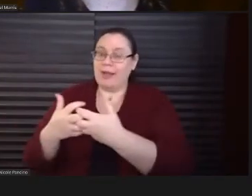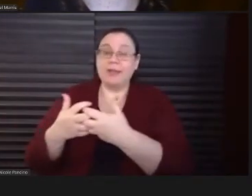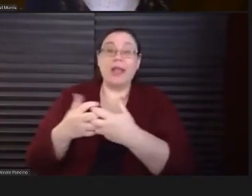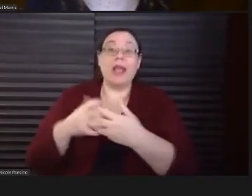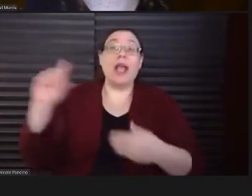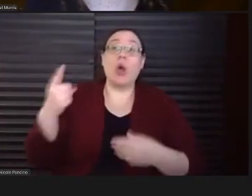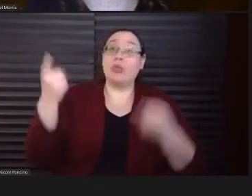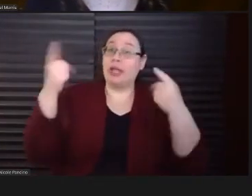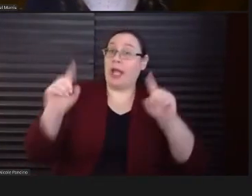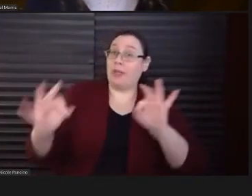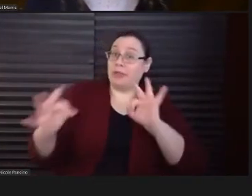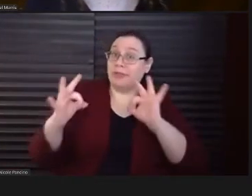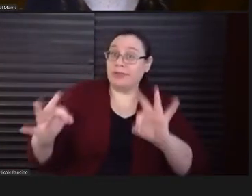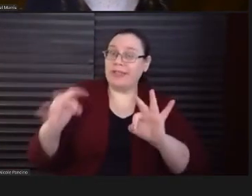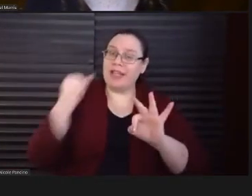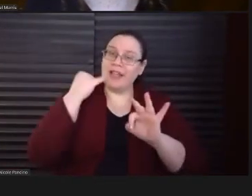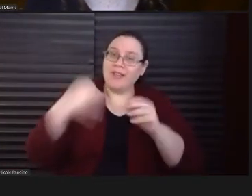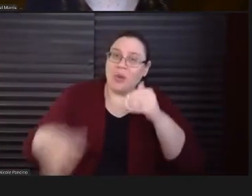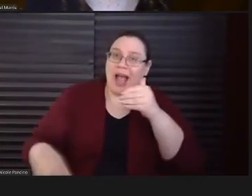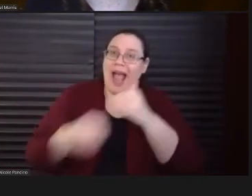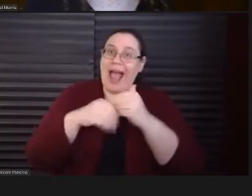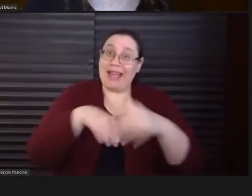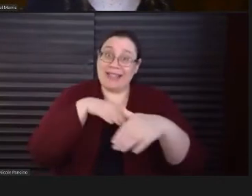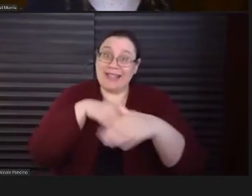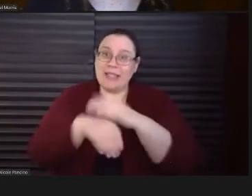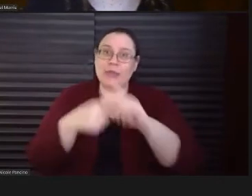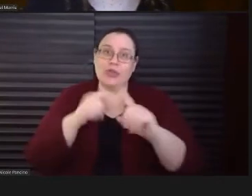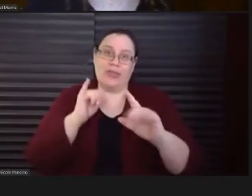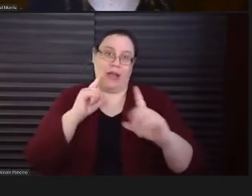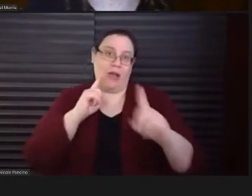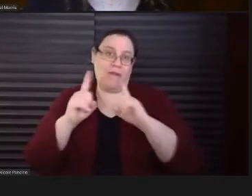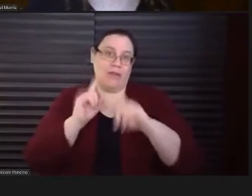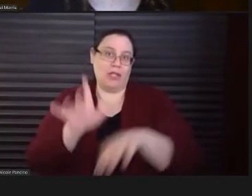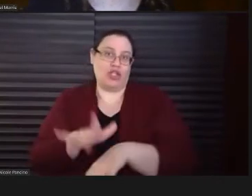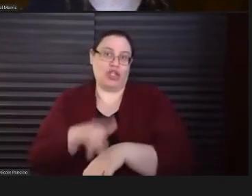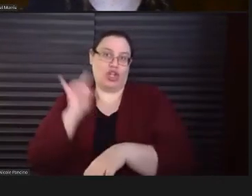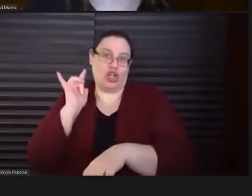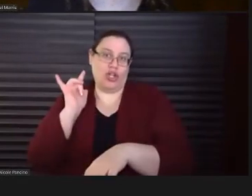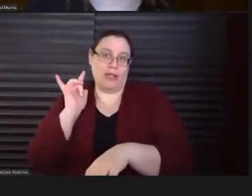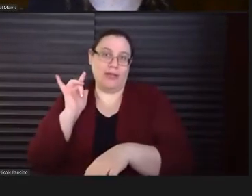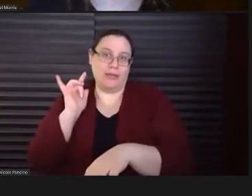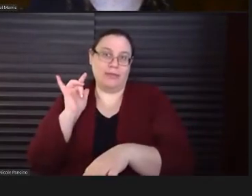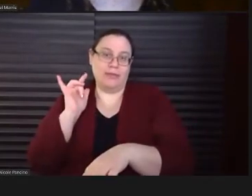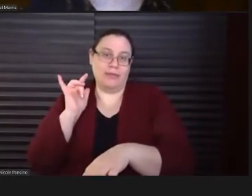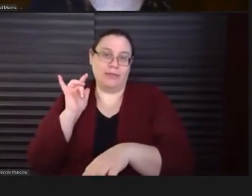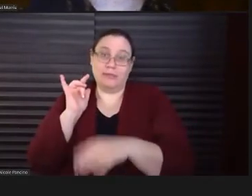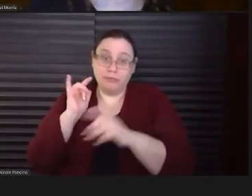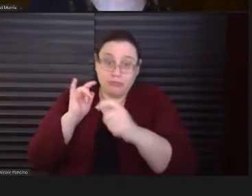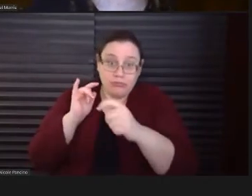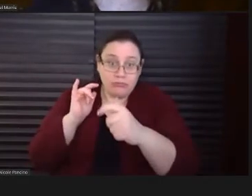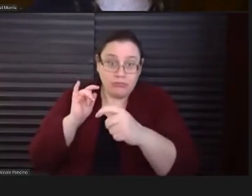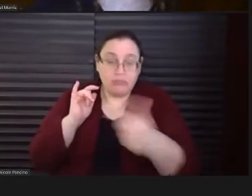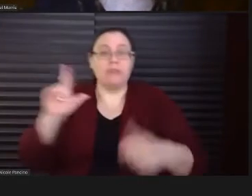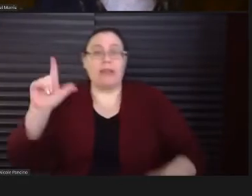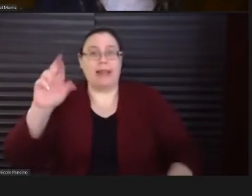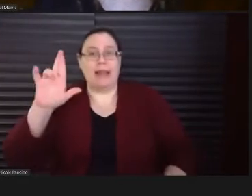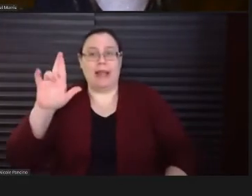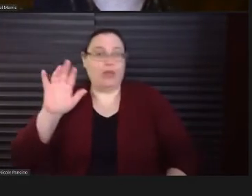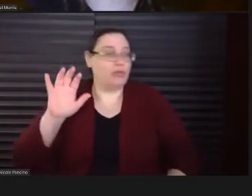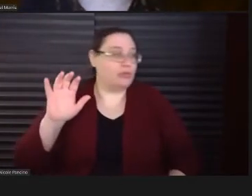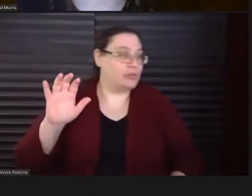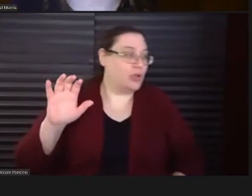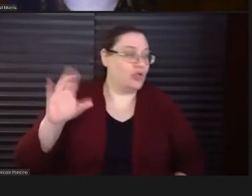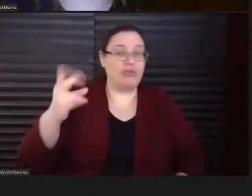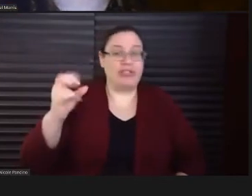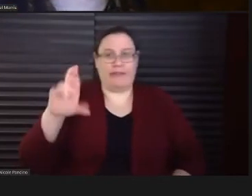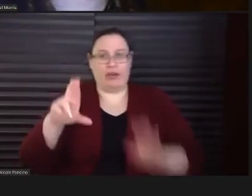bring accessibility into the conversation early. It actually, Go ahead. If I may, I'd like to tweak that a